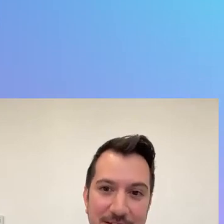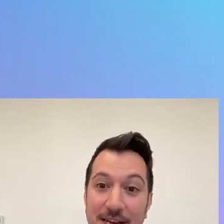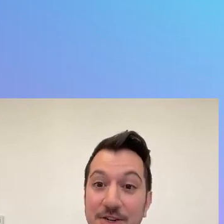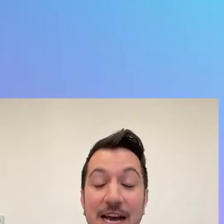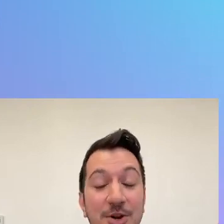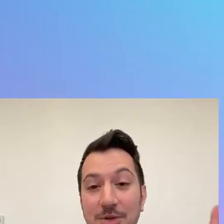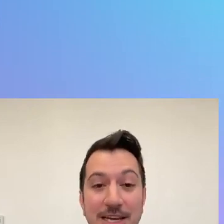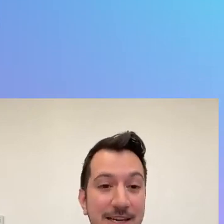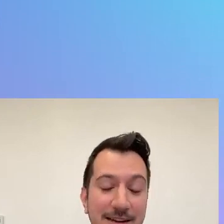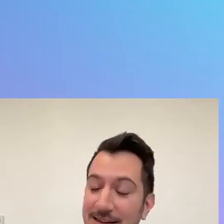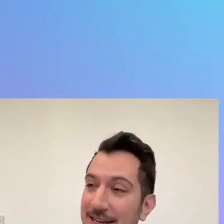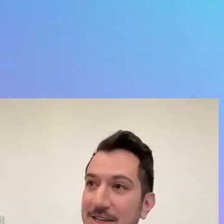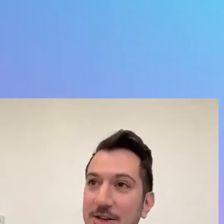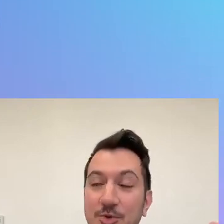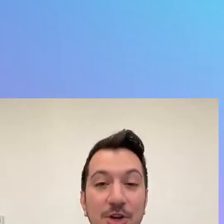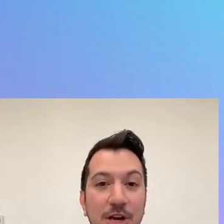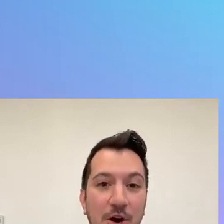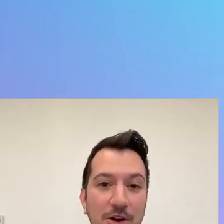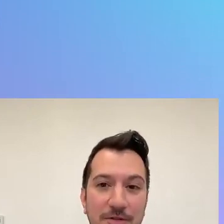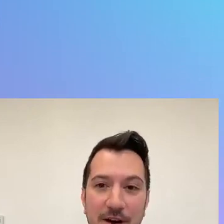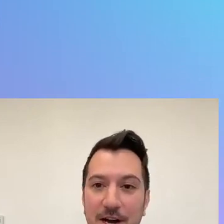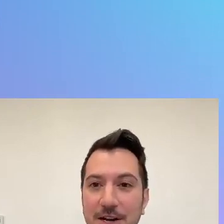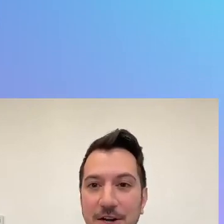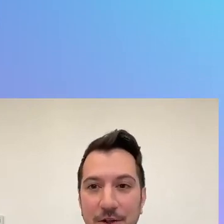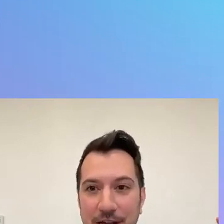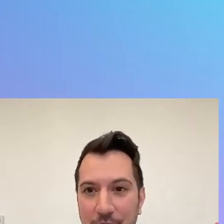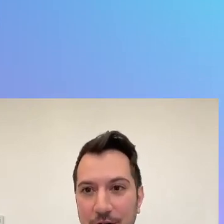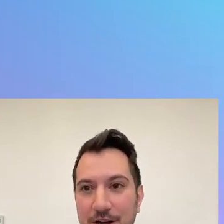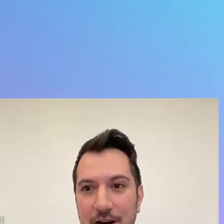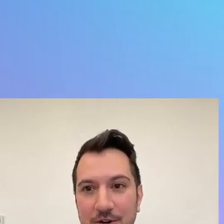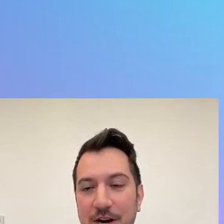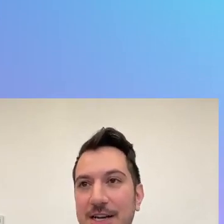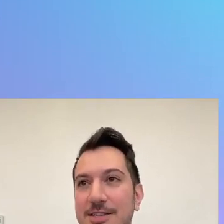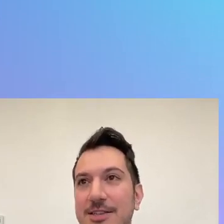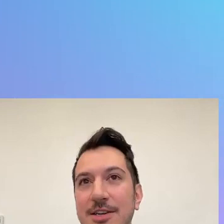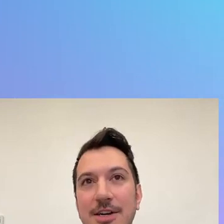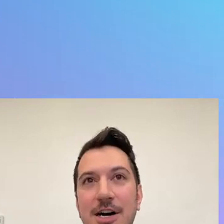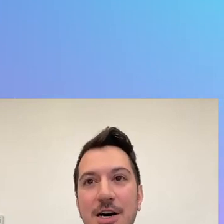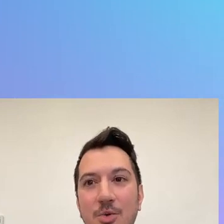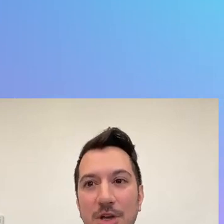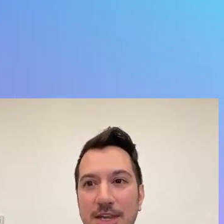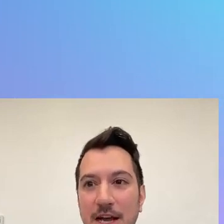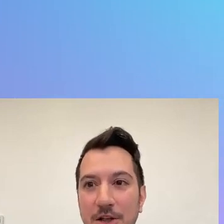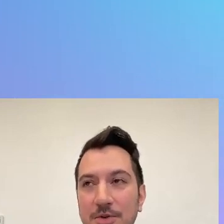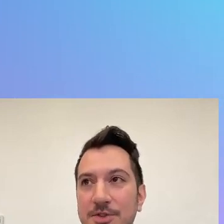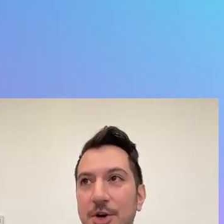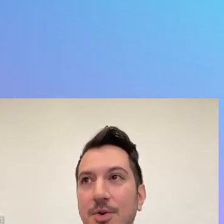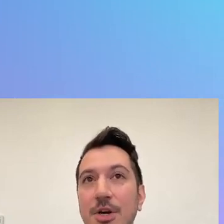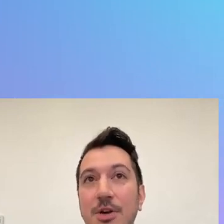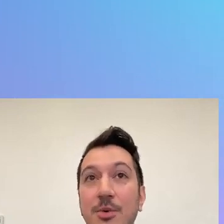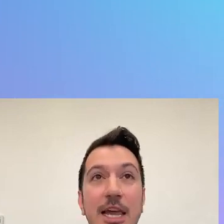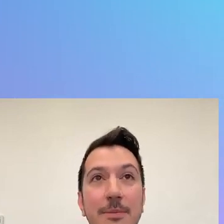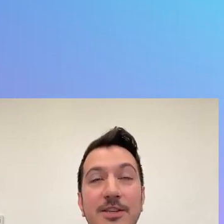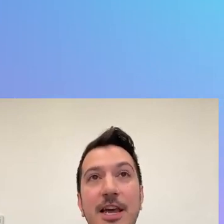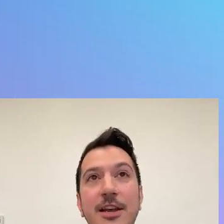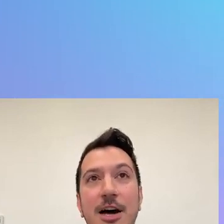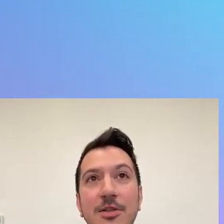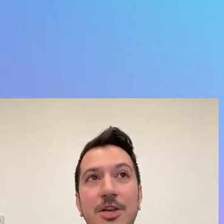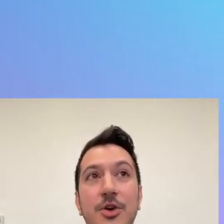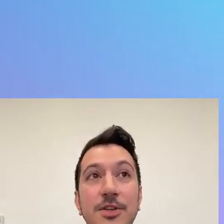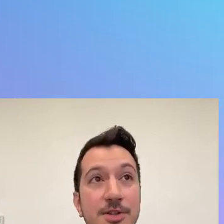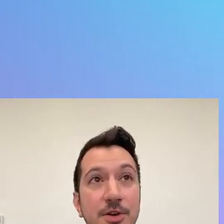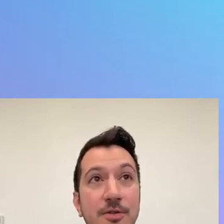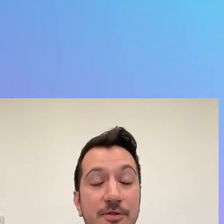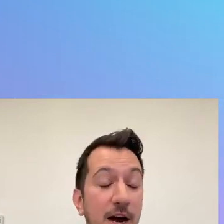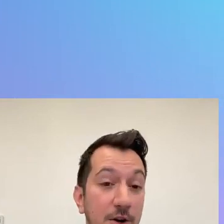yellow because I don't like it. It's really hard to find, like good contrast with yellow. So with the APCA now,